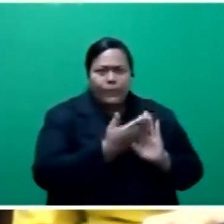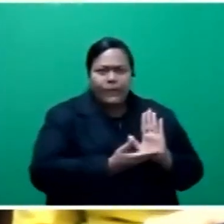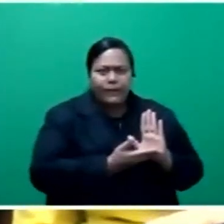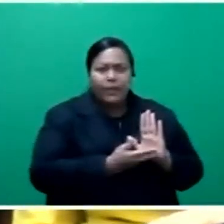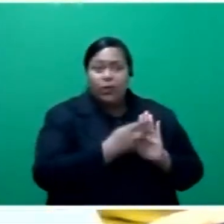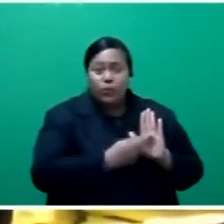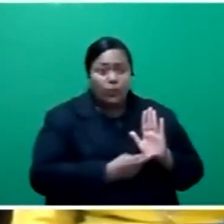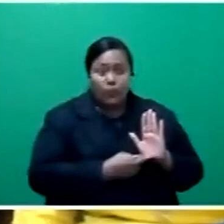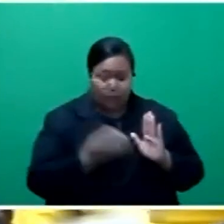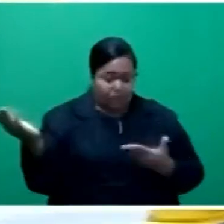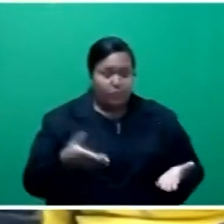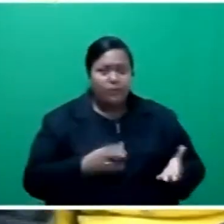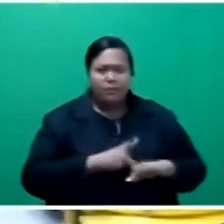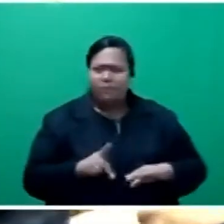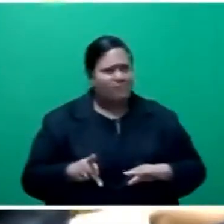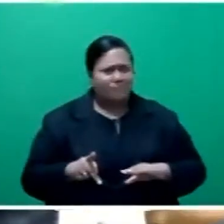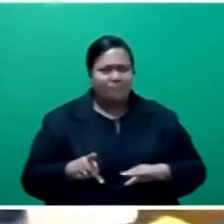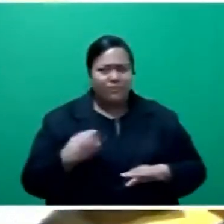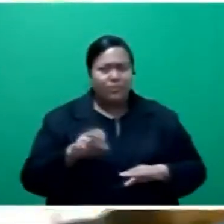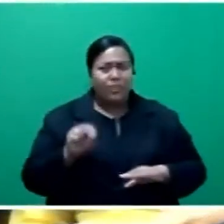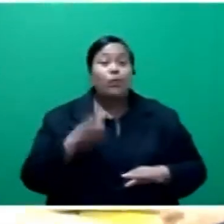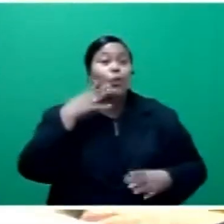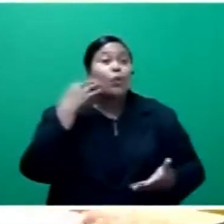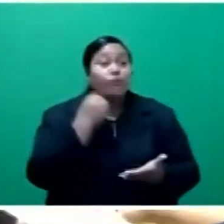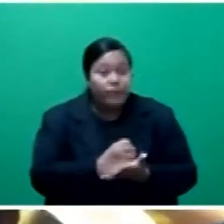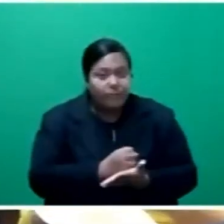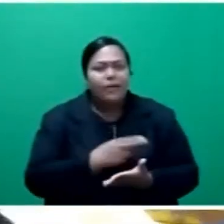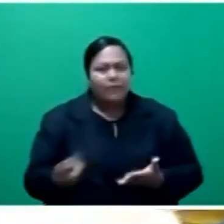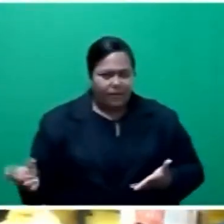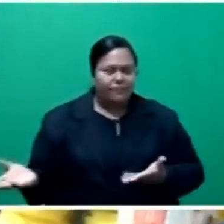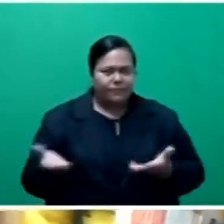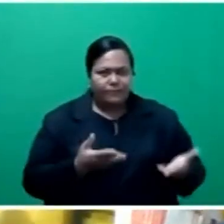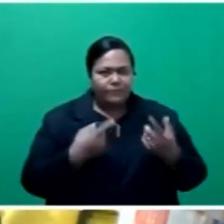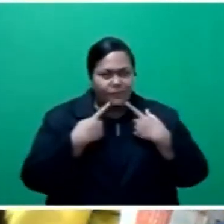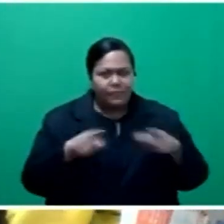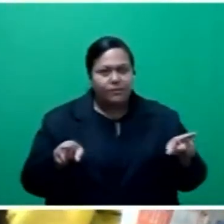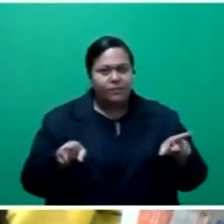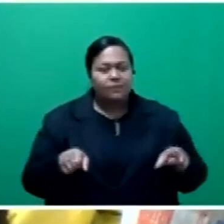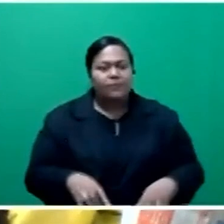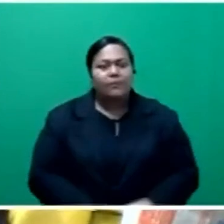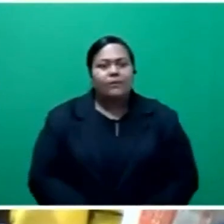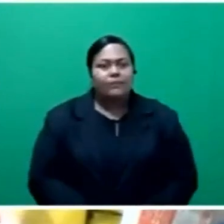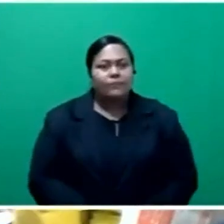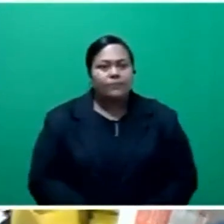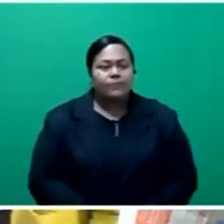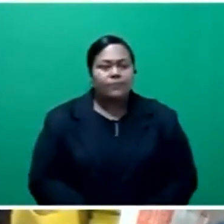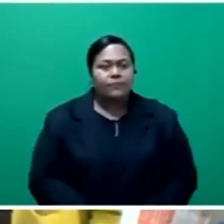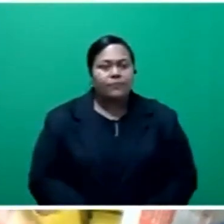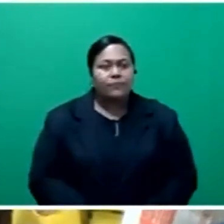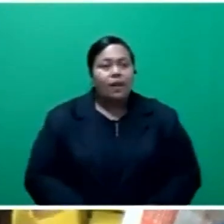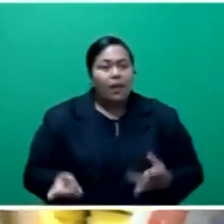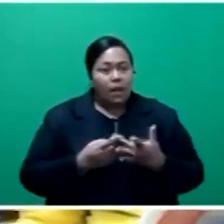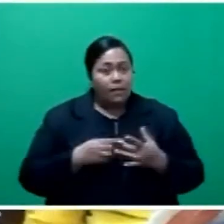Parliament. Once it's finalised, then it will be put in place. Mr. Speaker, sir. Mr. Speaker, sir, again, there are other options such